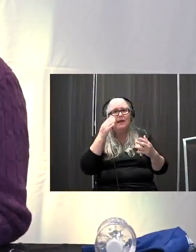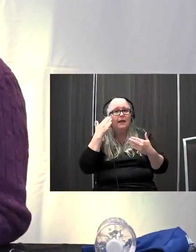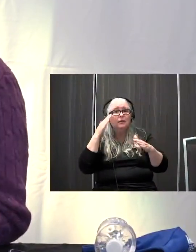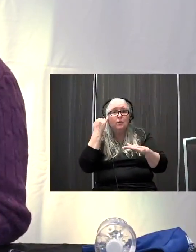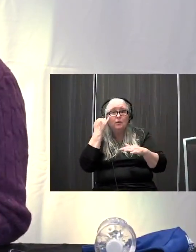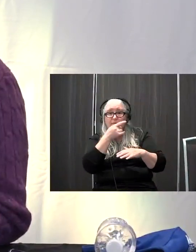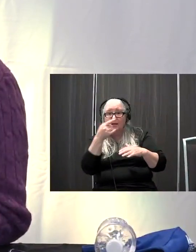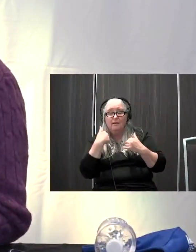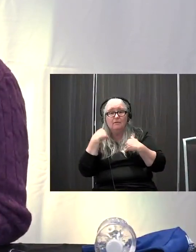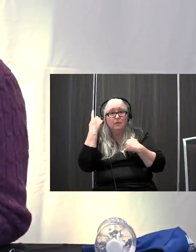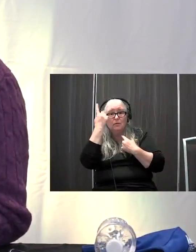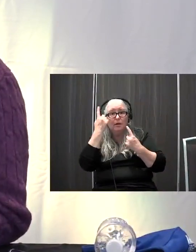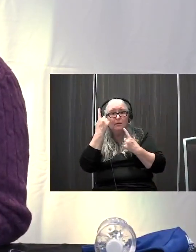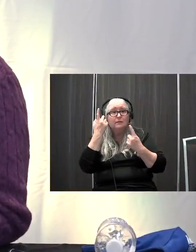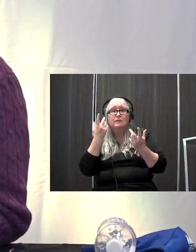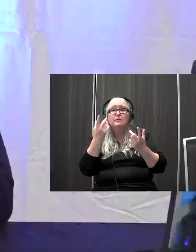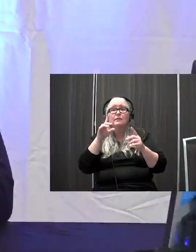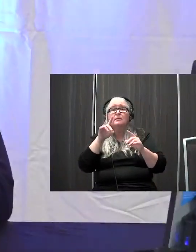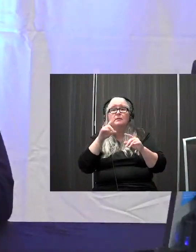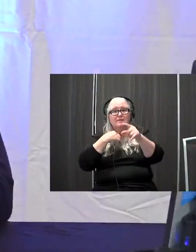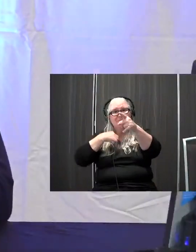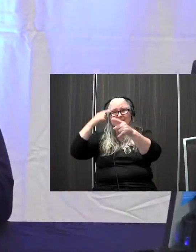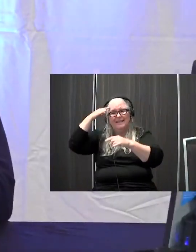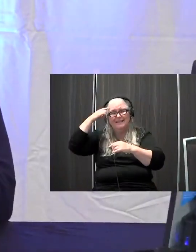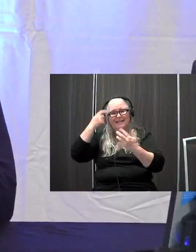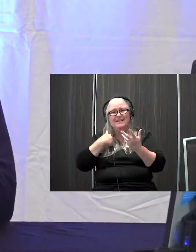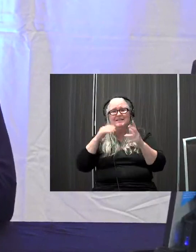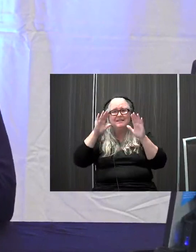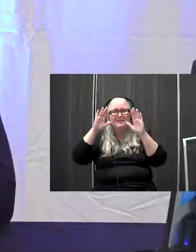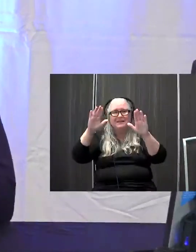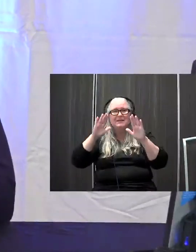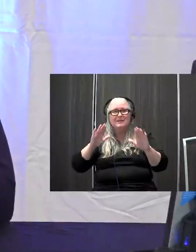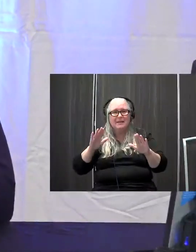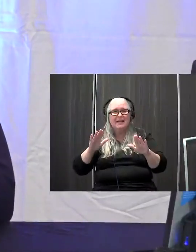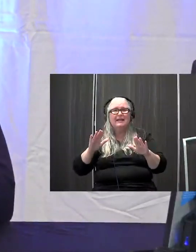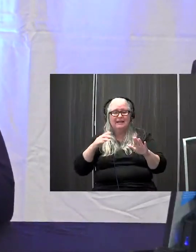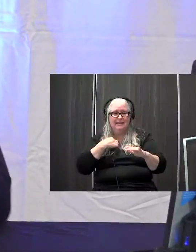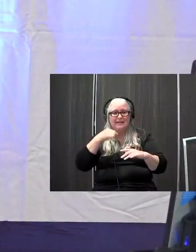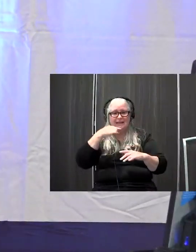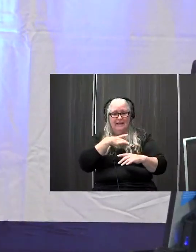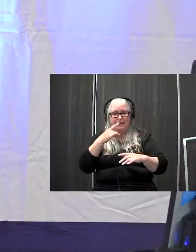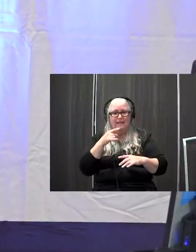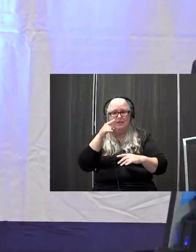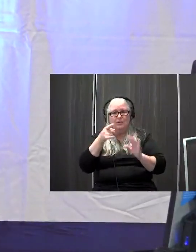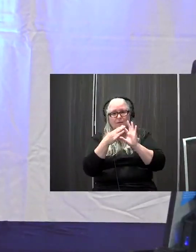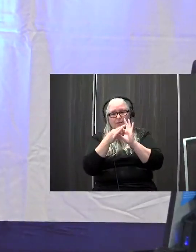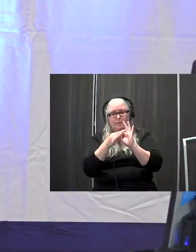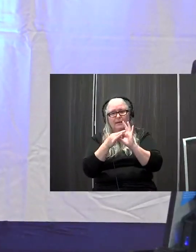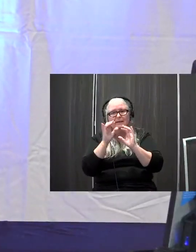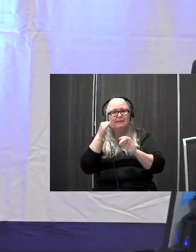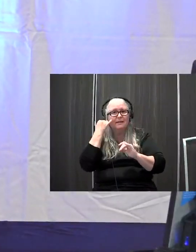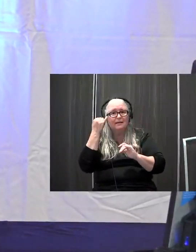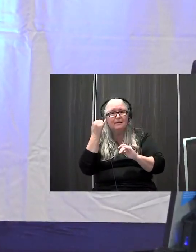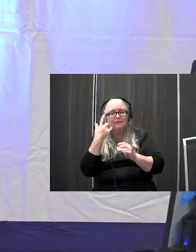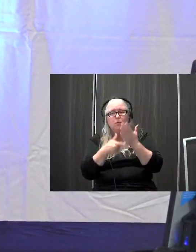from. I think that's a great strategy. And I like that you're combining the idea of wait with what you do while you're